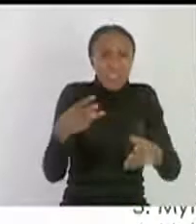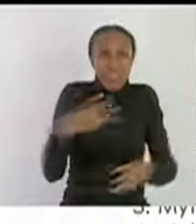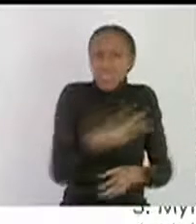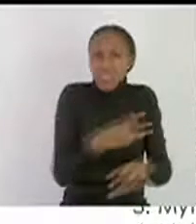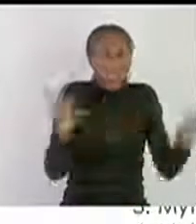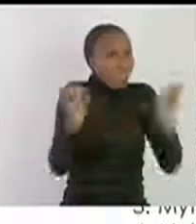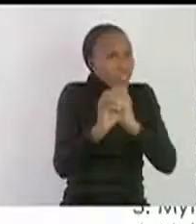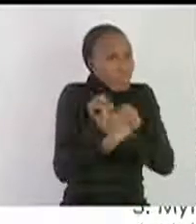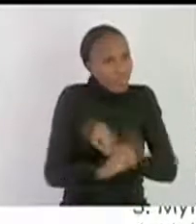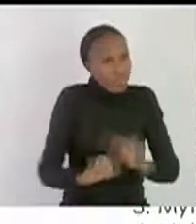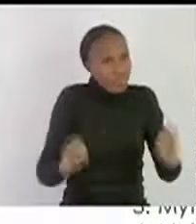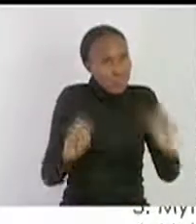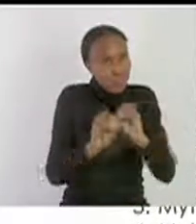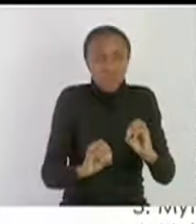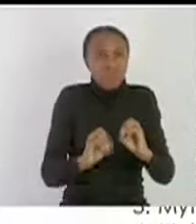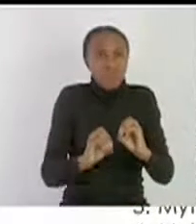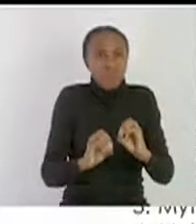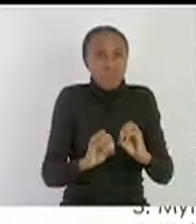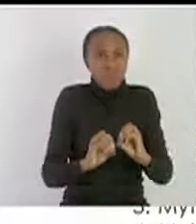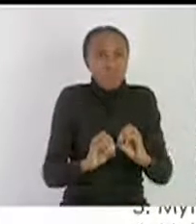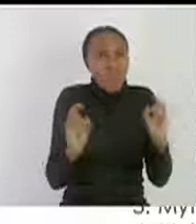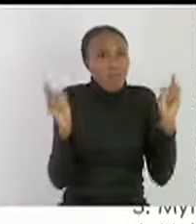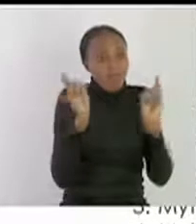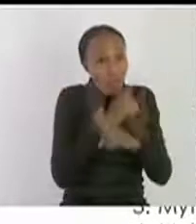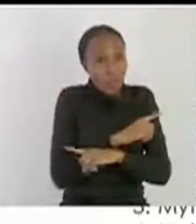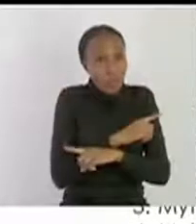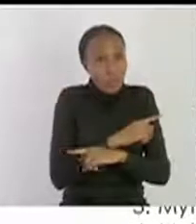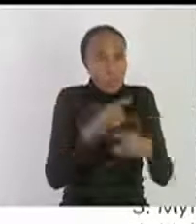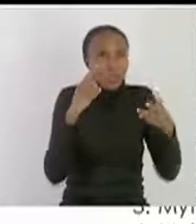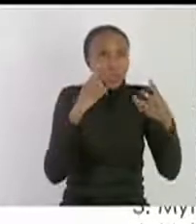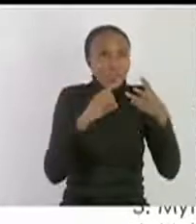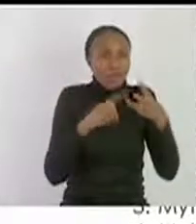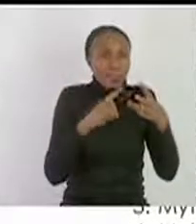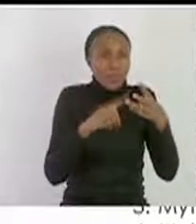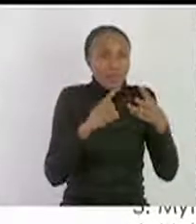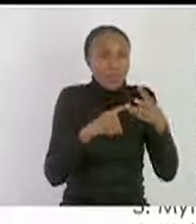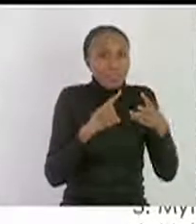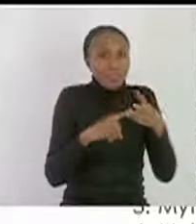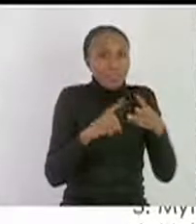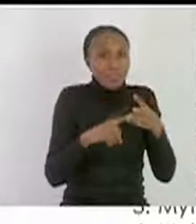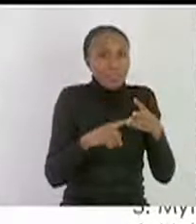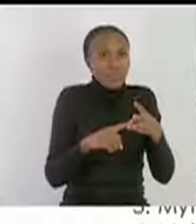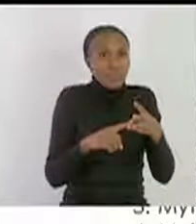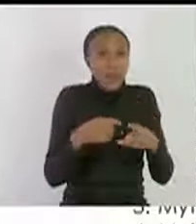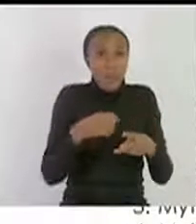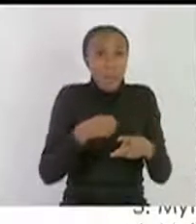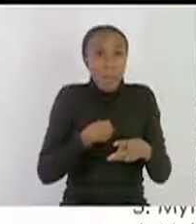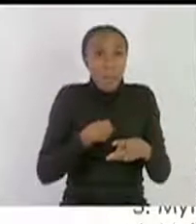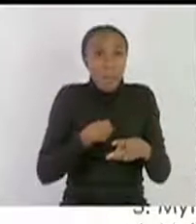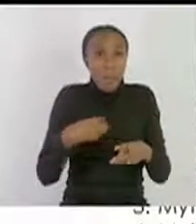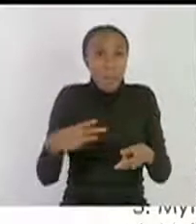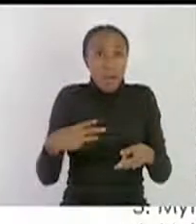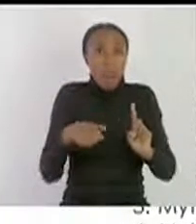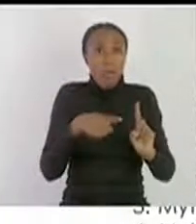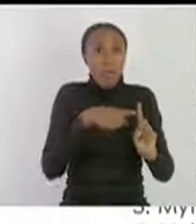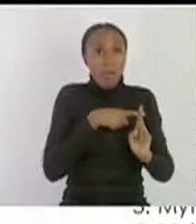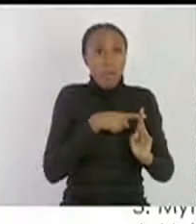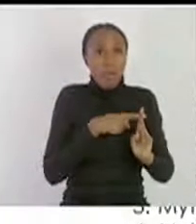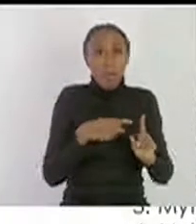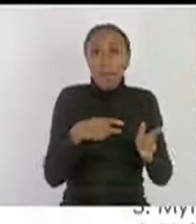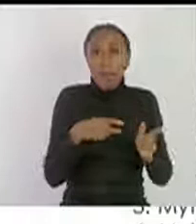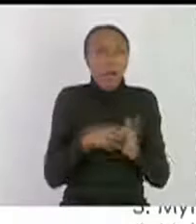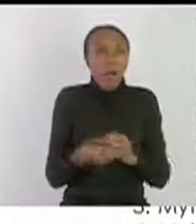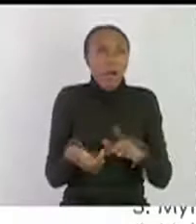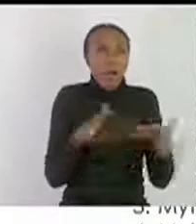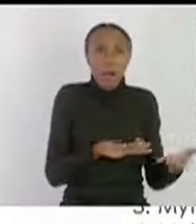which is also not true. Number 3, I'm HIV positive, my life